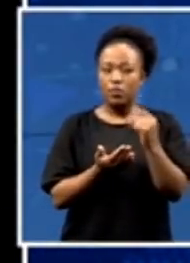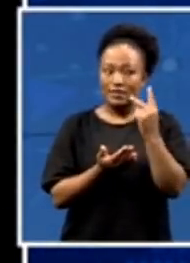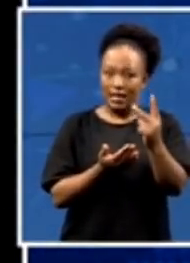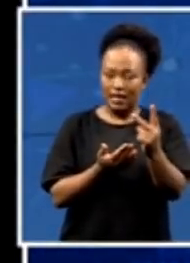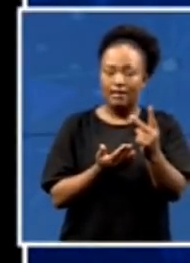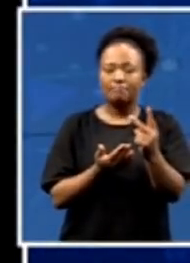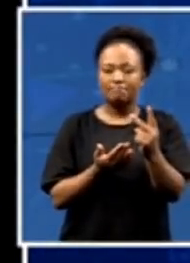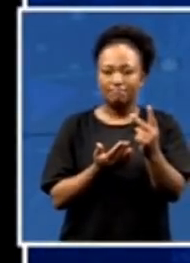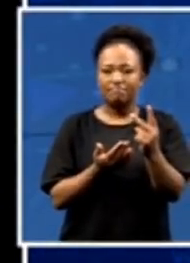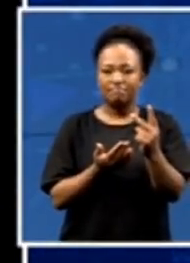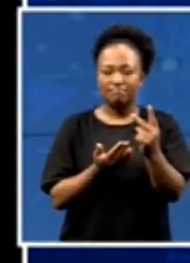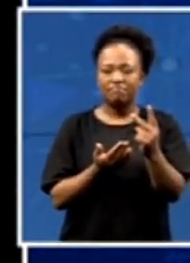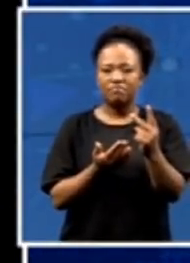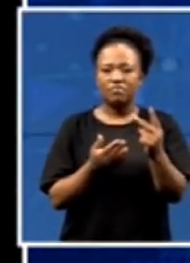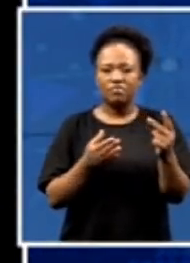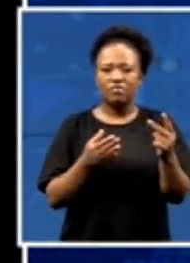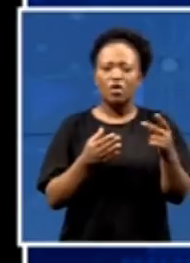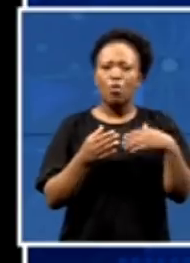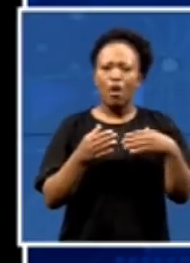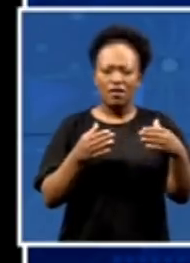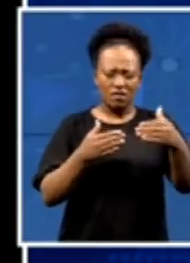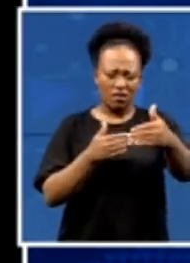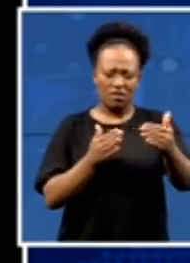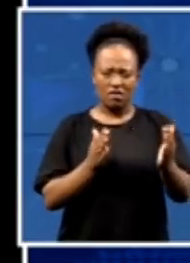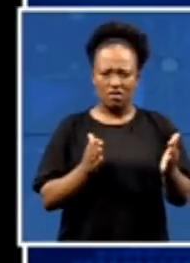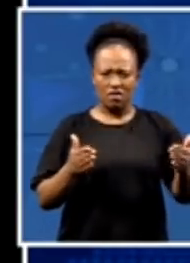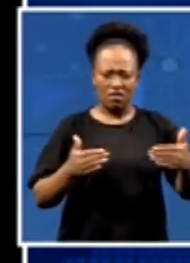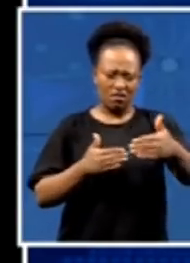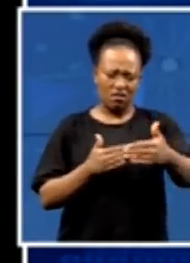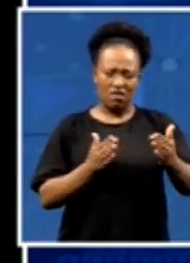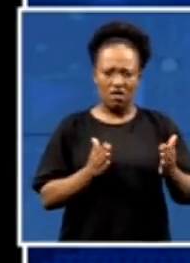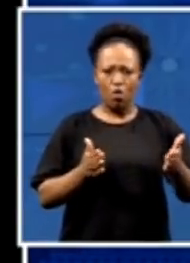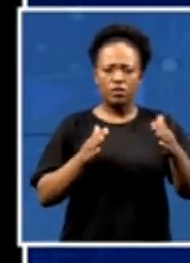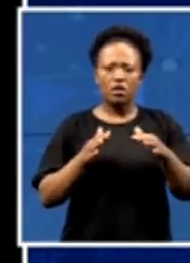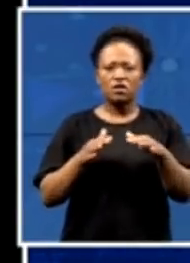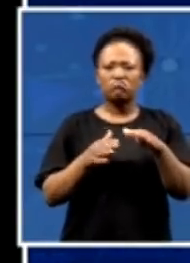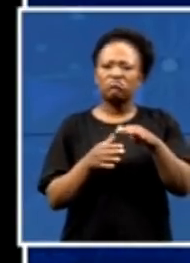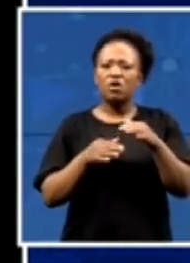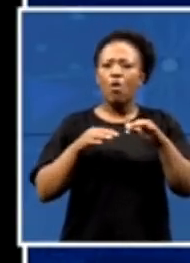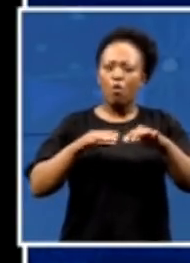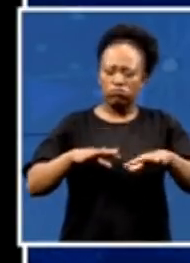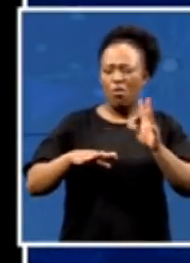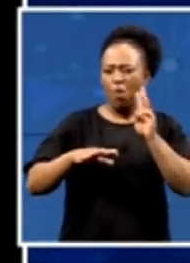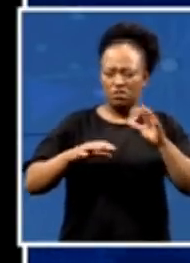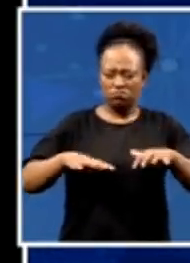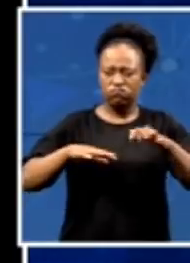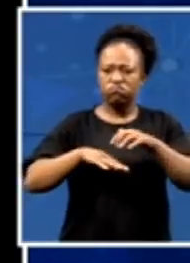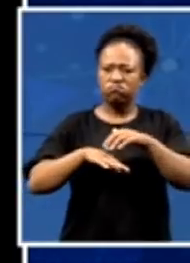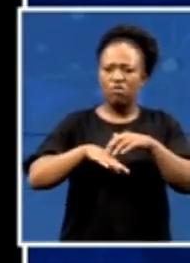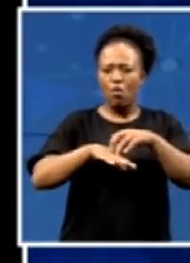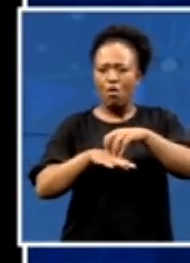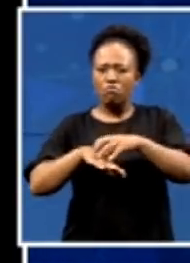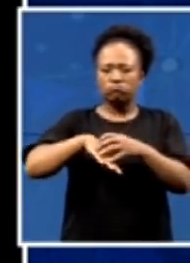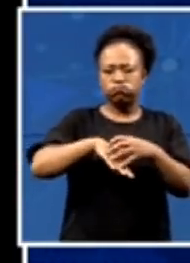containers that are floating on the waterlogged N2. That is also the N2 when you go